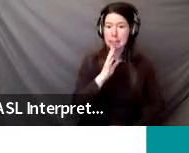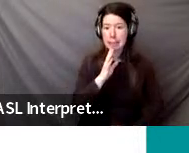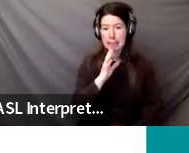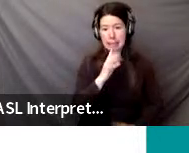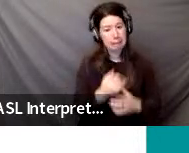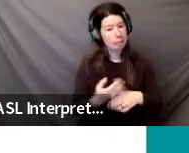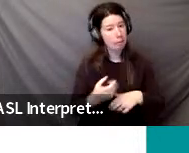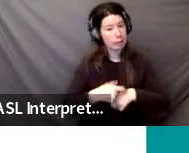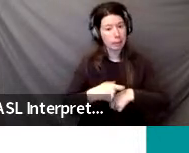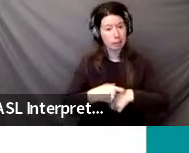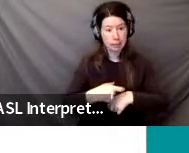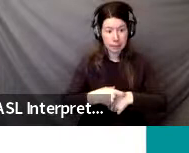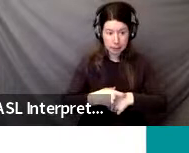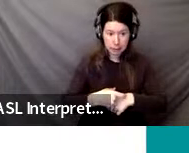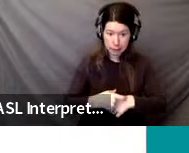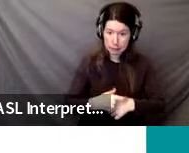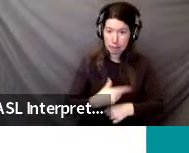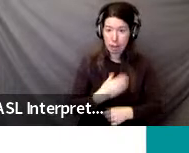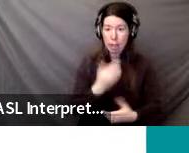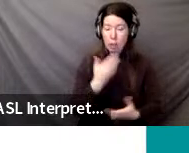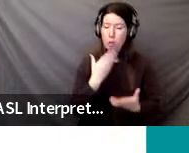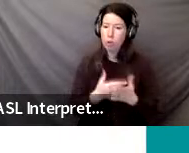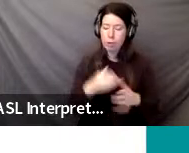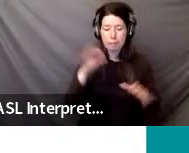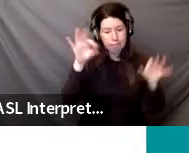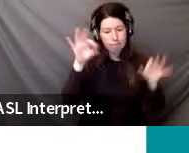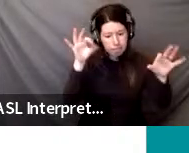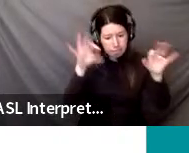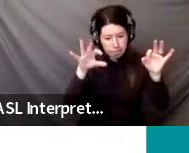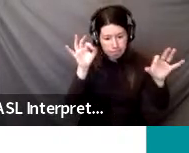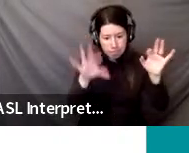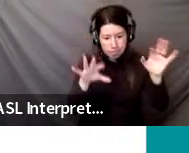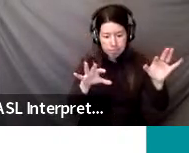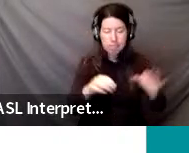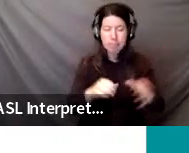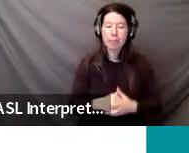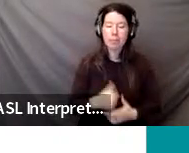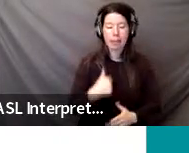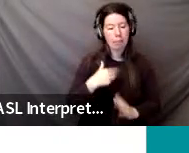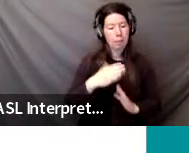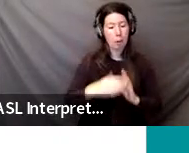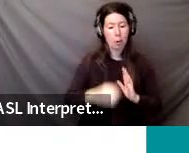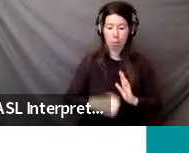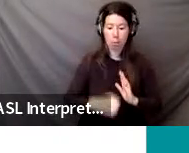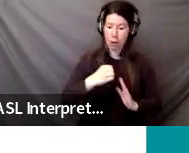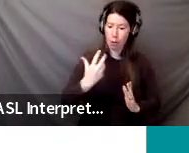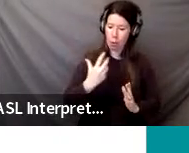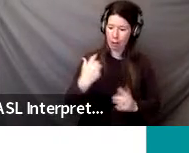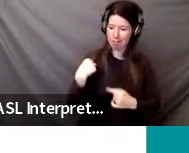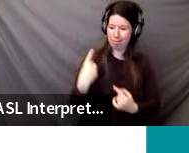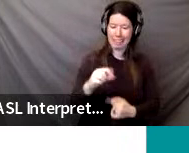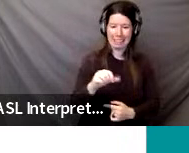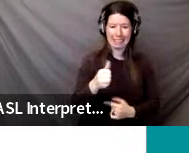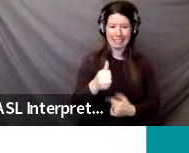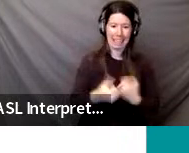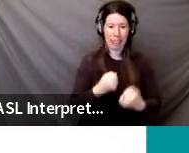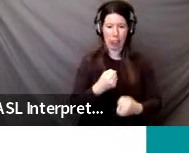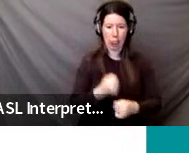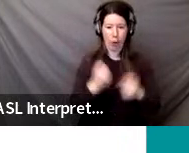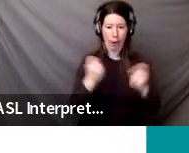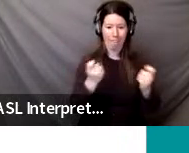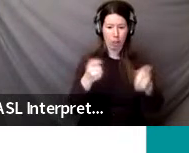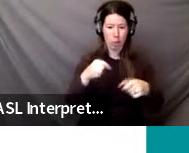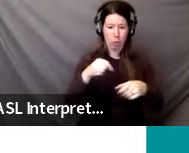times and some good input. And I'm most proud of that I hit my 10-year anniversary with this